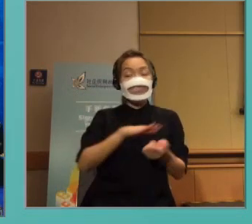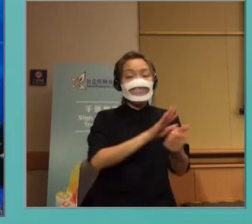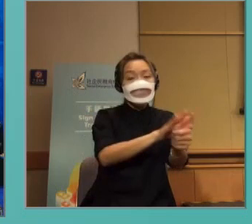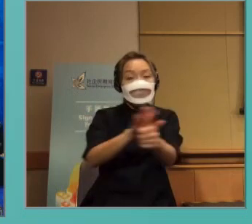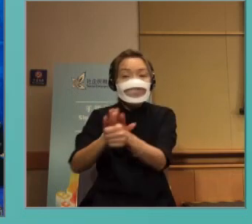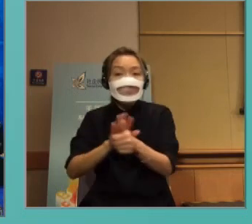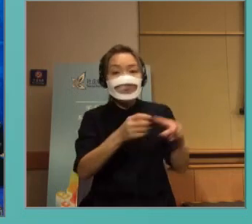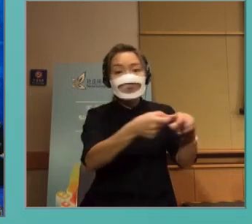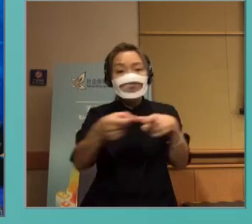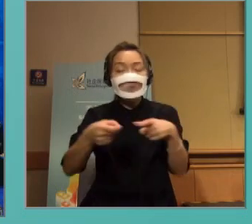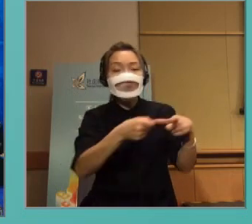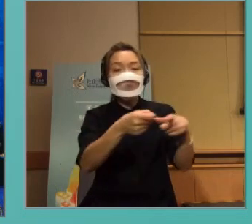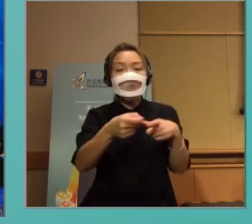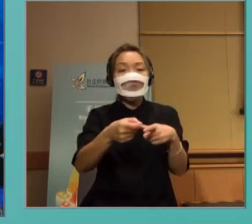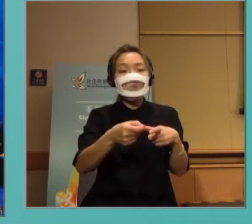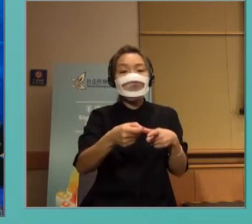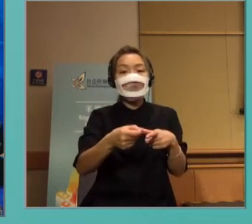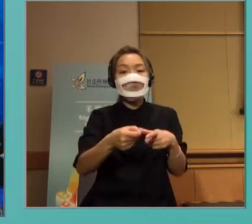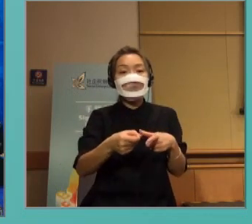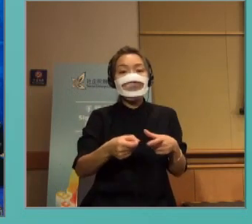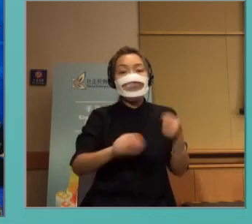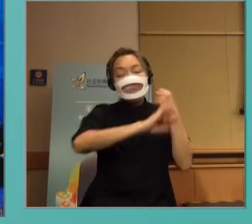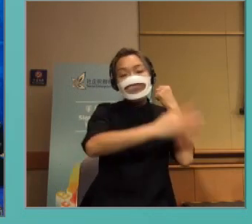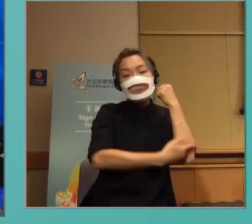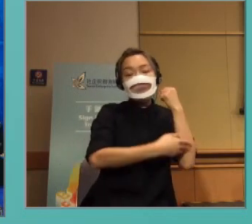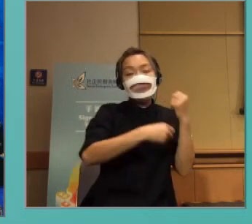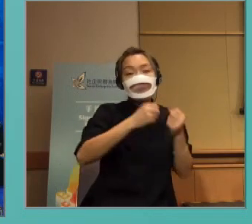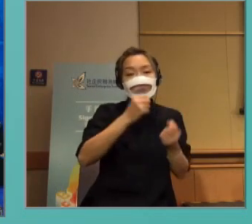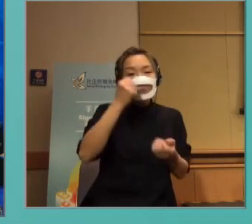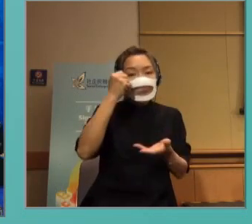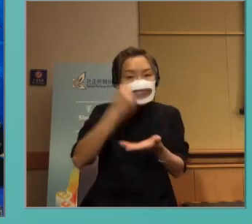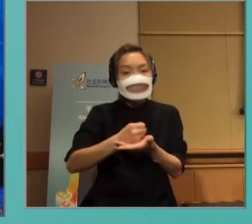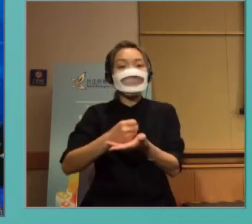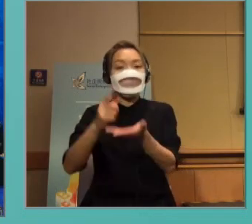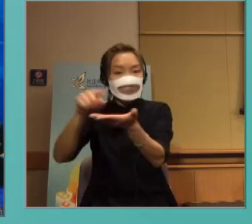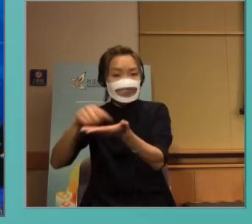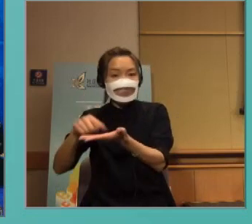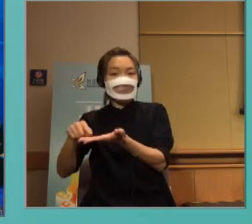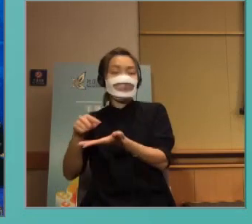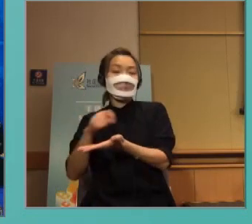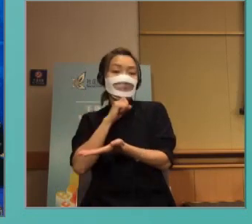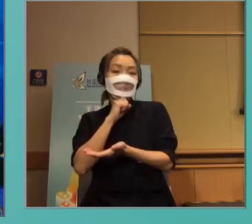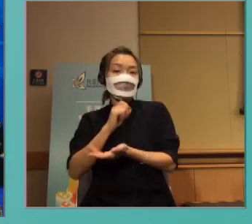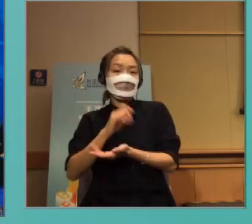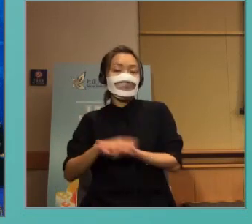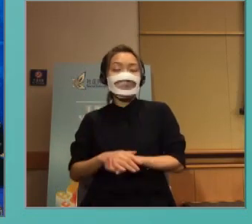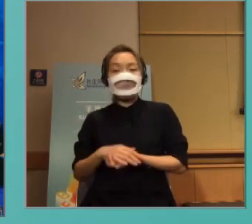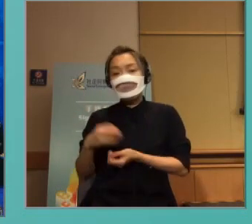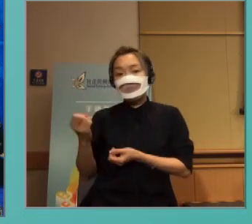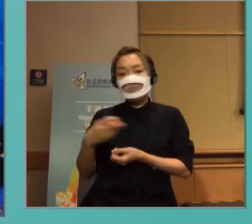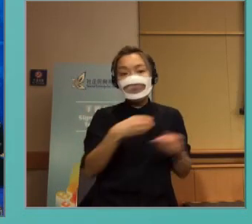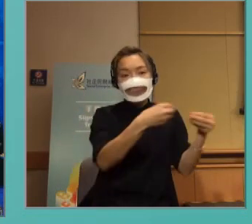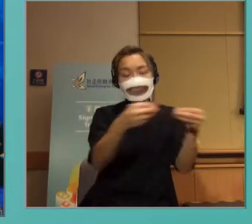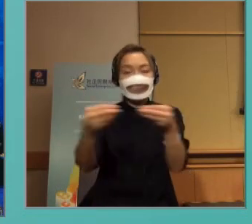because we're able to take on the role of educating the regulators as well. So education is one of the